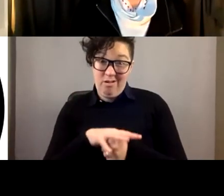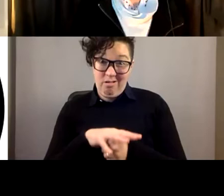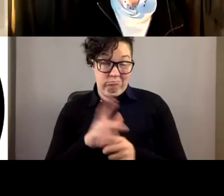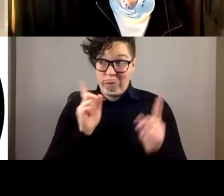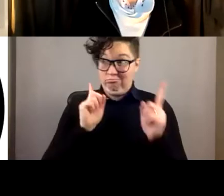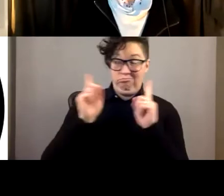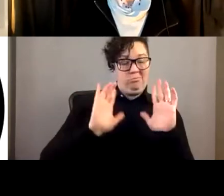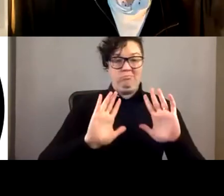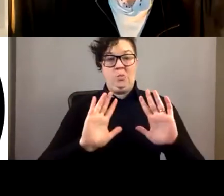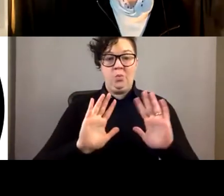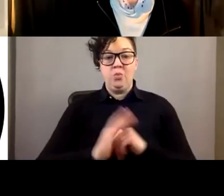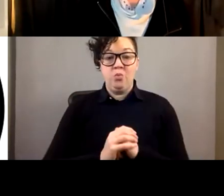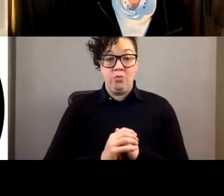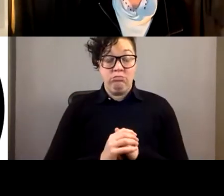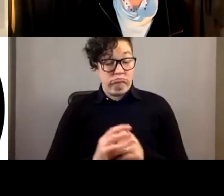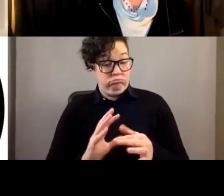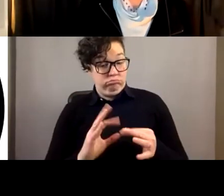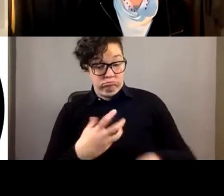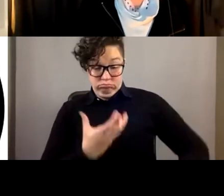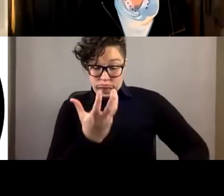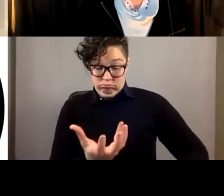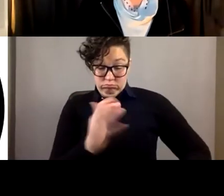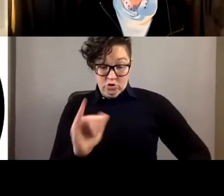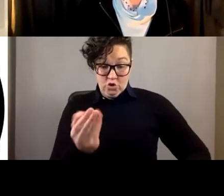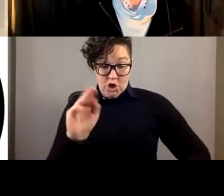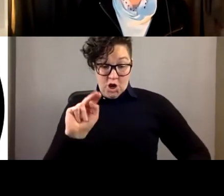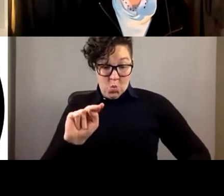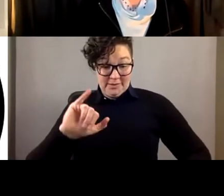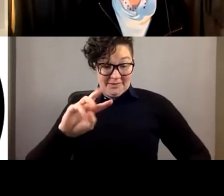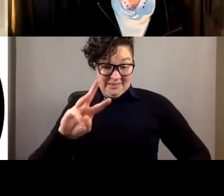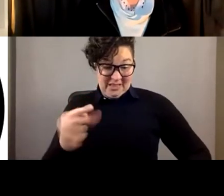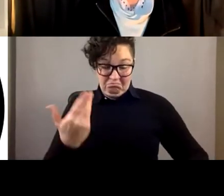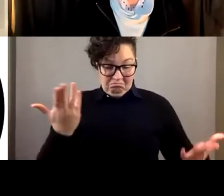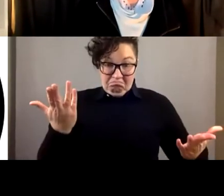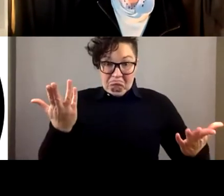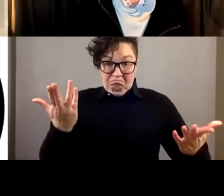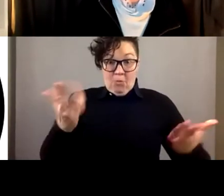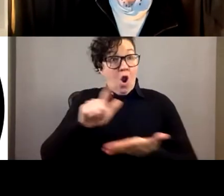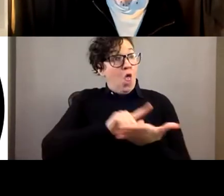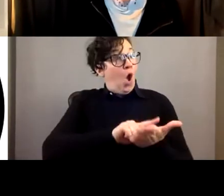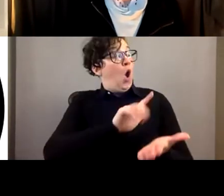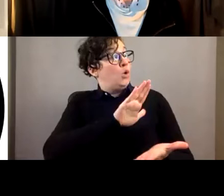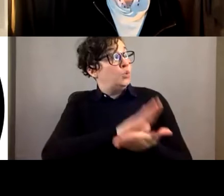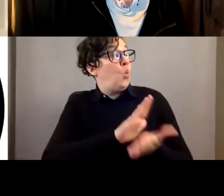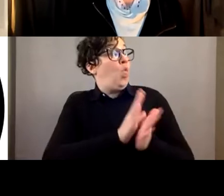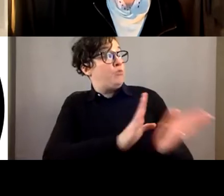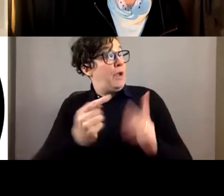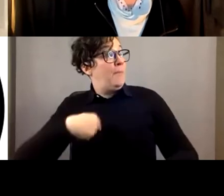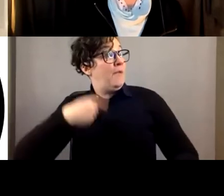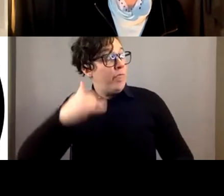I honestly don't know what to say about January 6th. Nothing in law school prepared me for that. I can read the Insurrection Act,